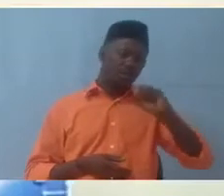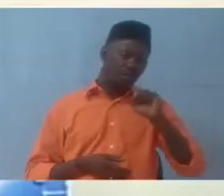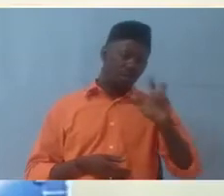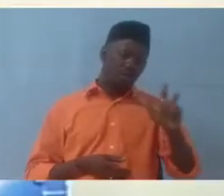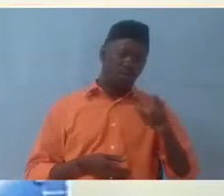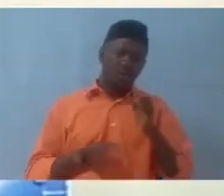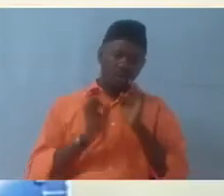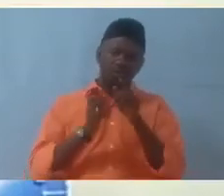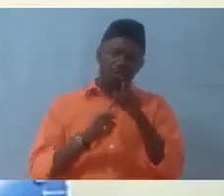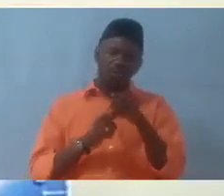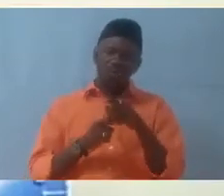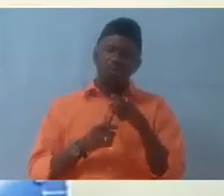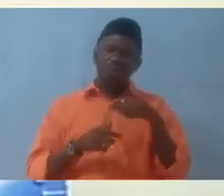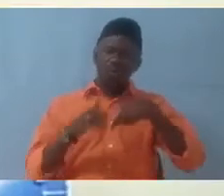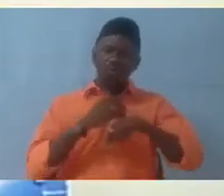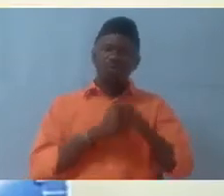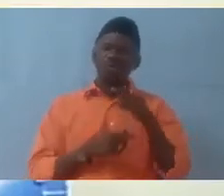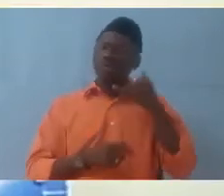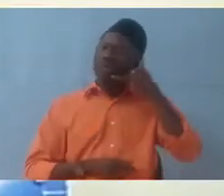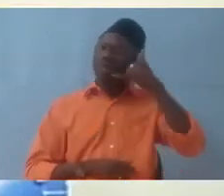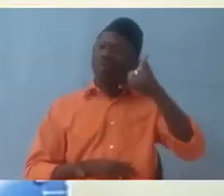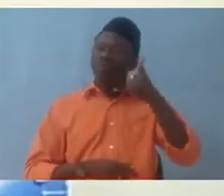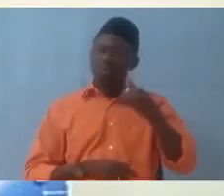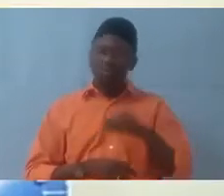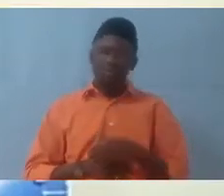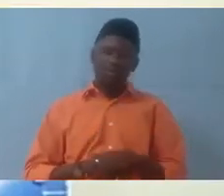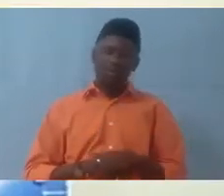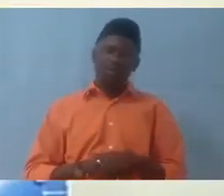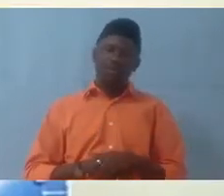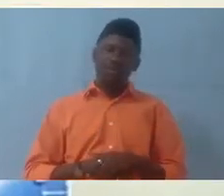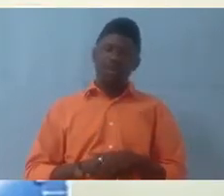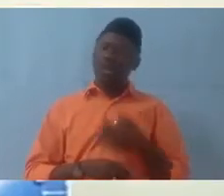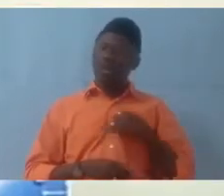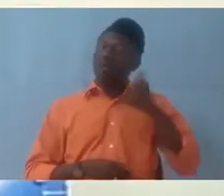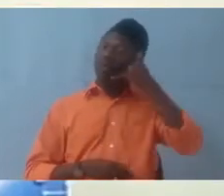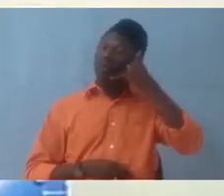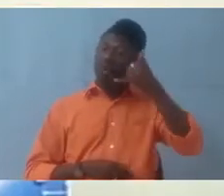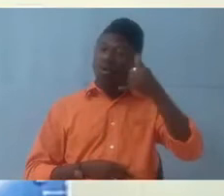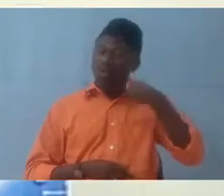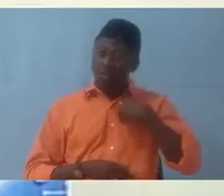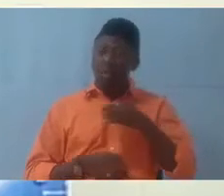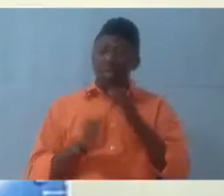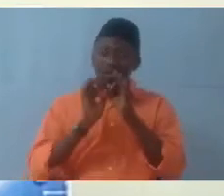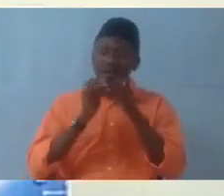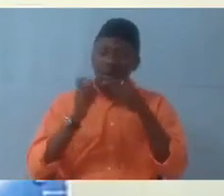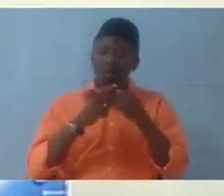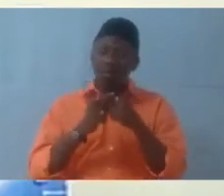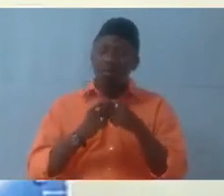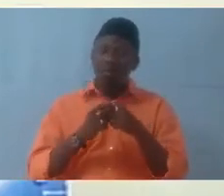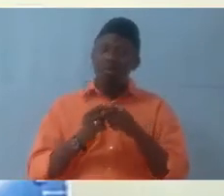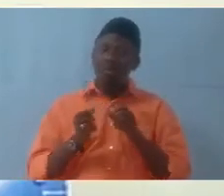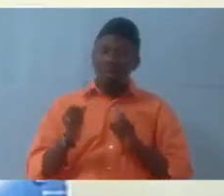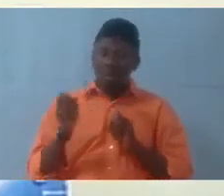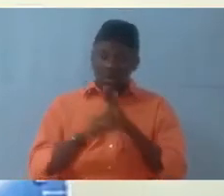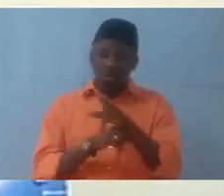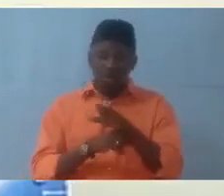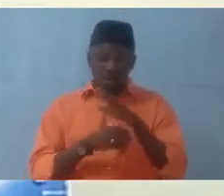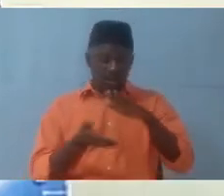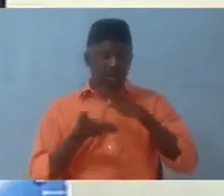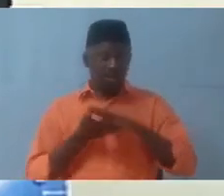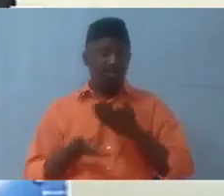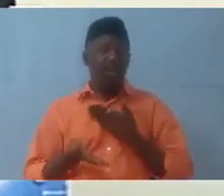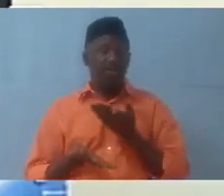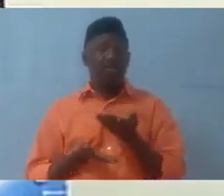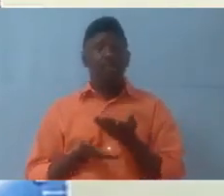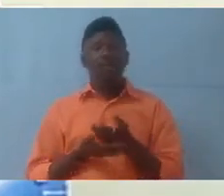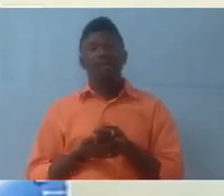la telephone. Yes, so he called me and he informed me about the orders that he had received. Ci la ma call wax man ak dogal bi digal bi nga xamne ni mom la